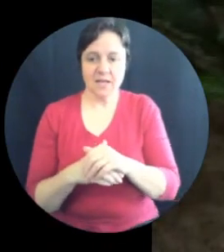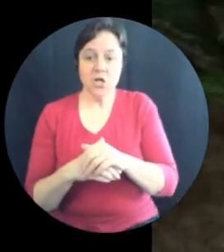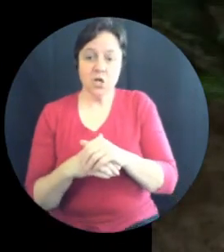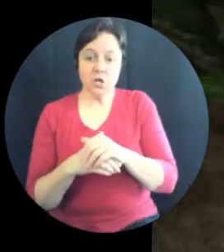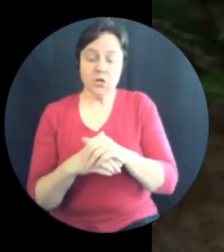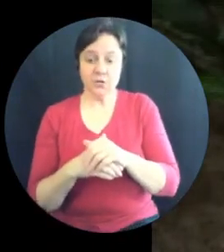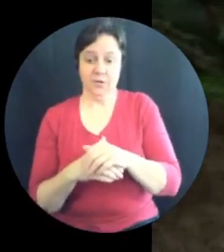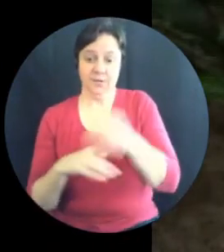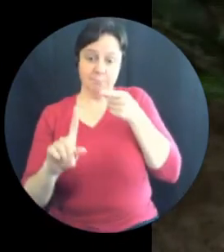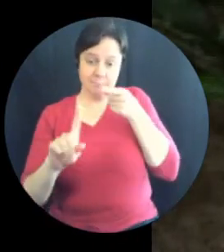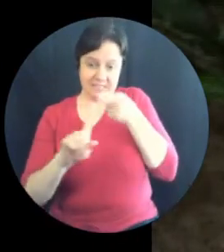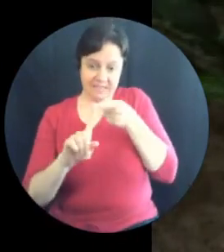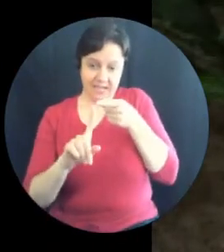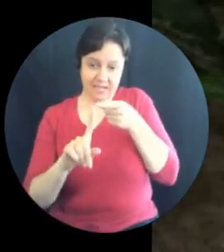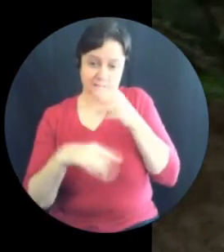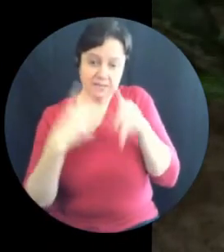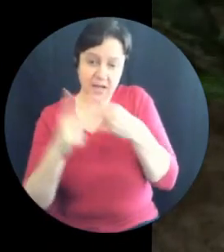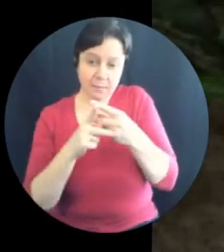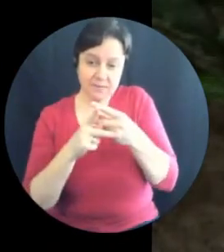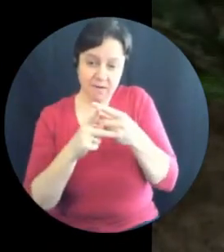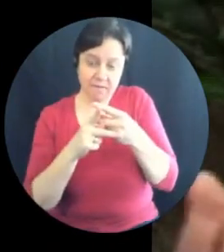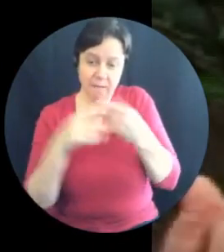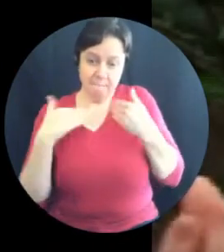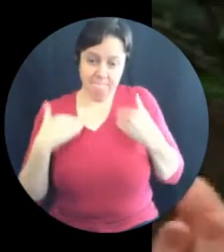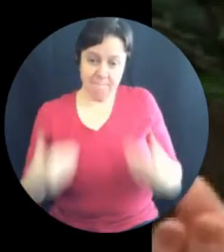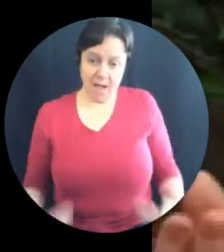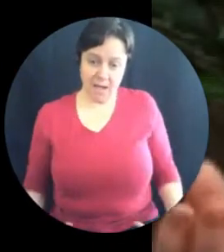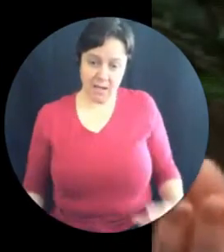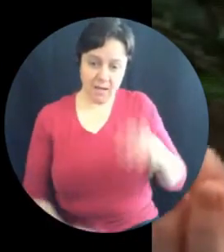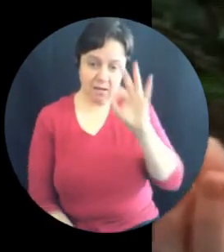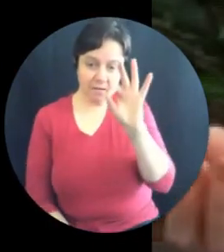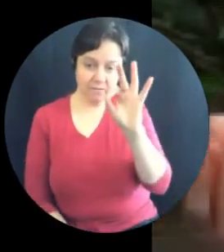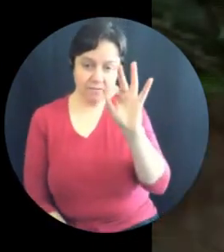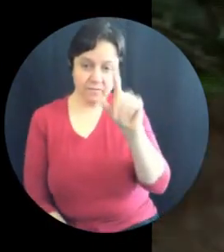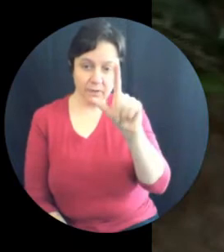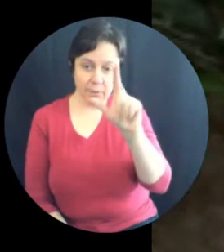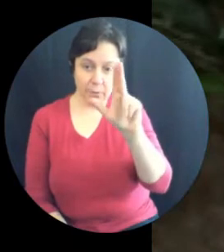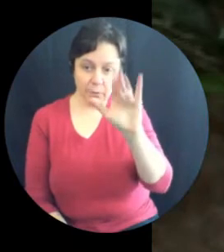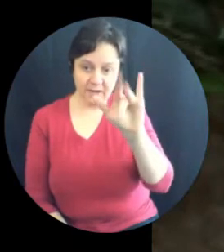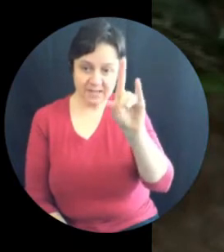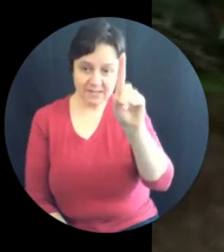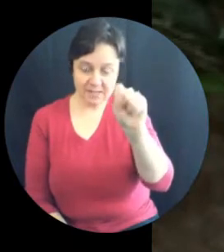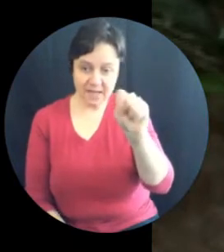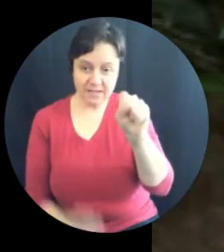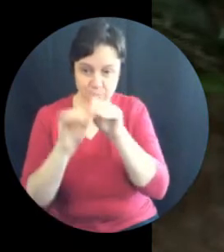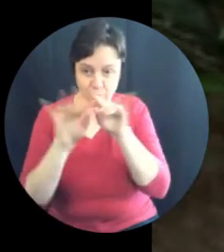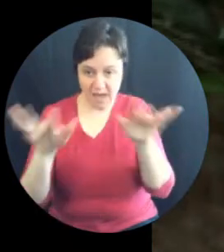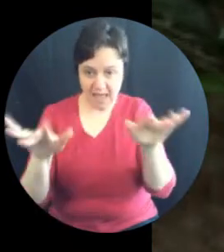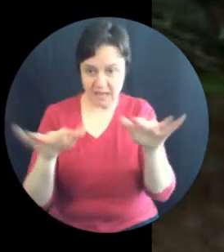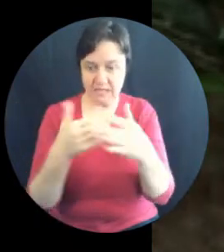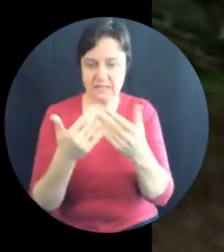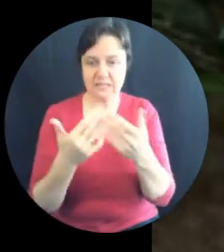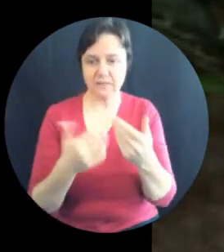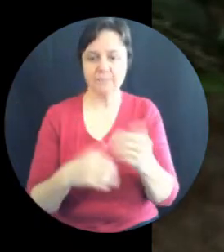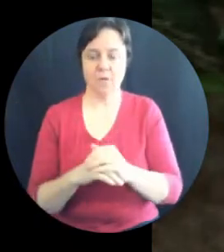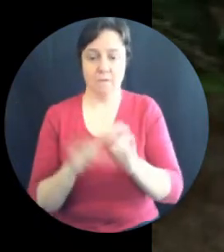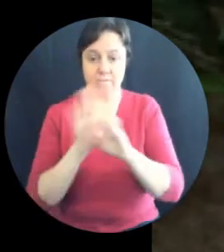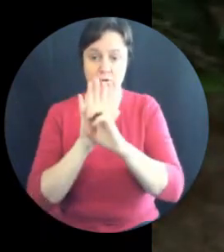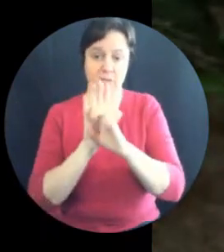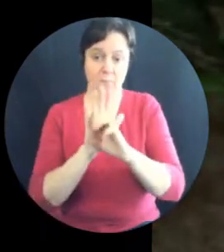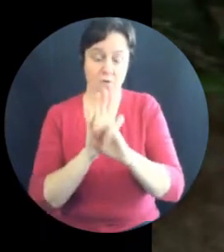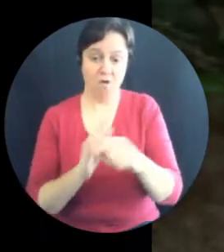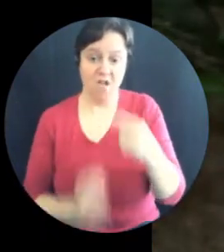are certain body fluids that are going to spread these kind of diseases. For instance, the liquid secretions in your nose